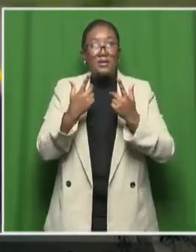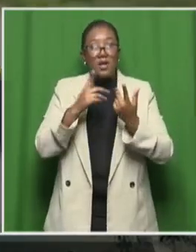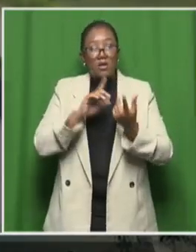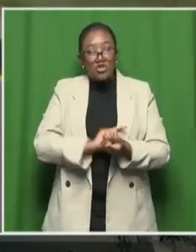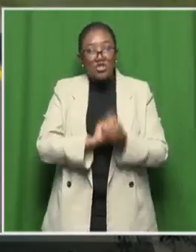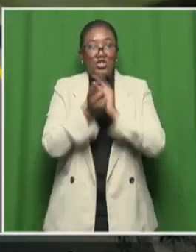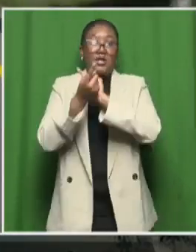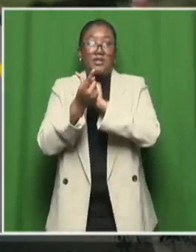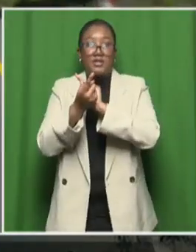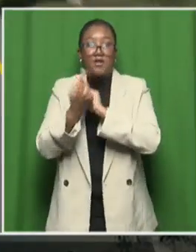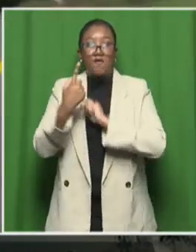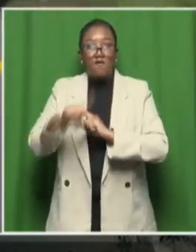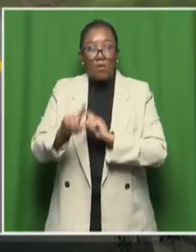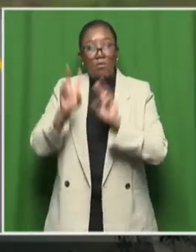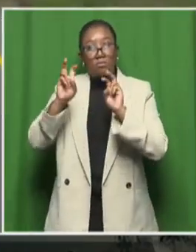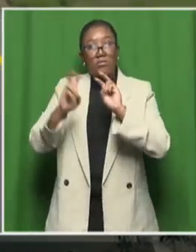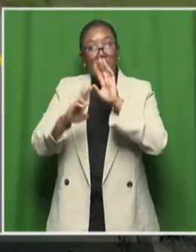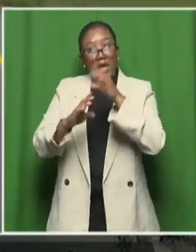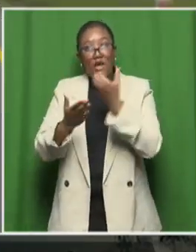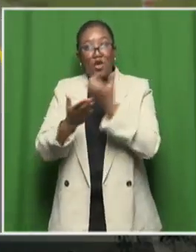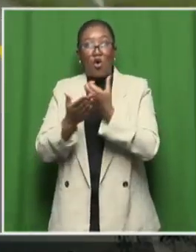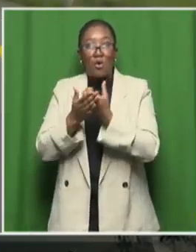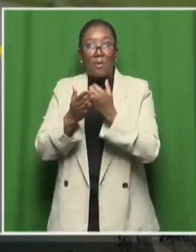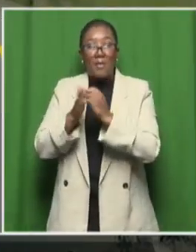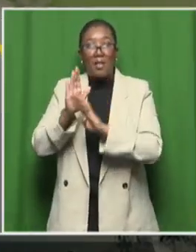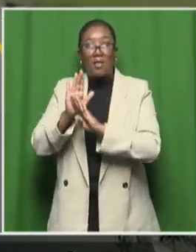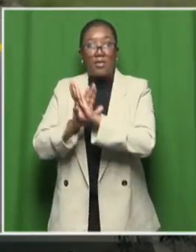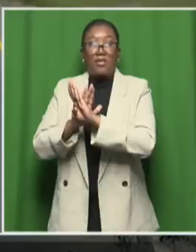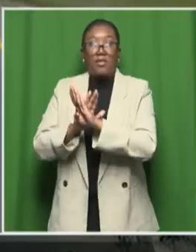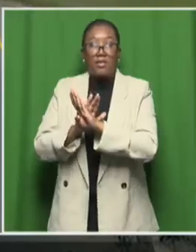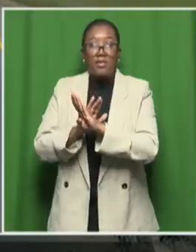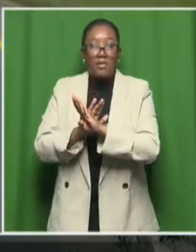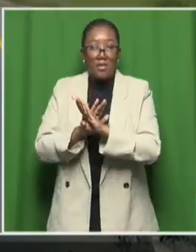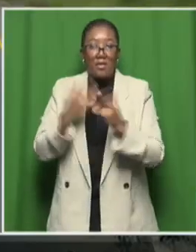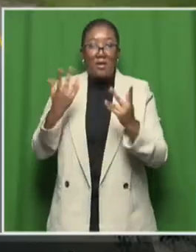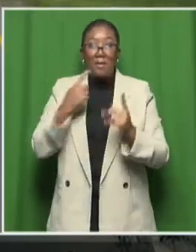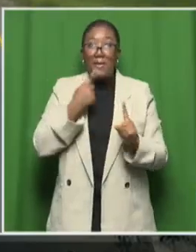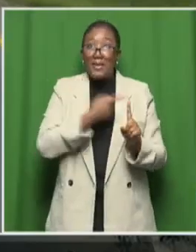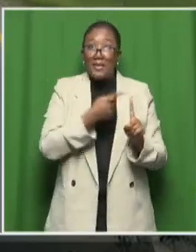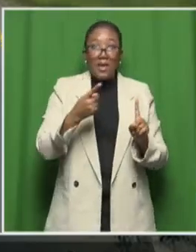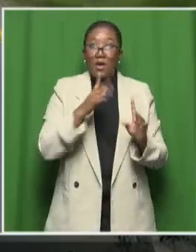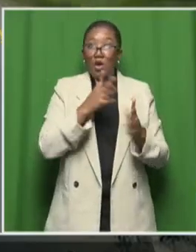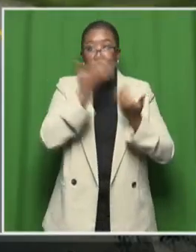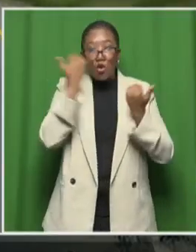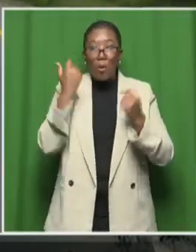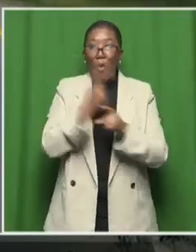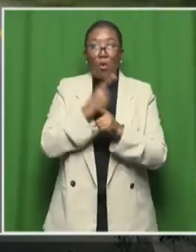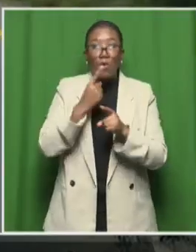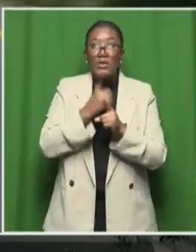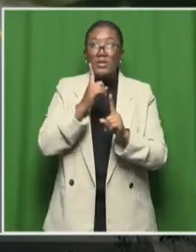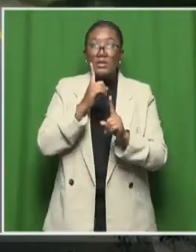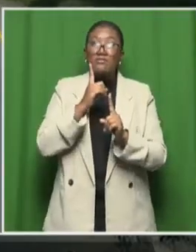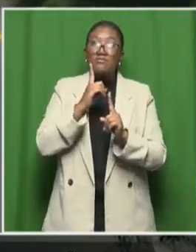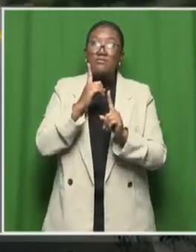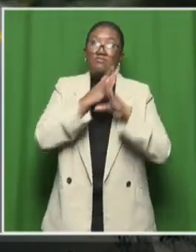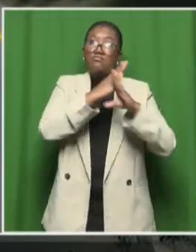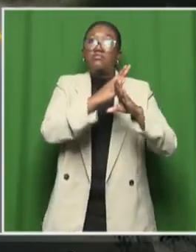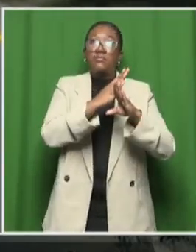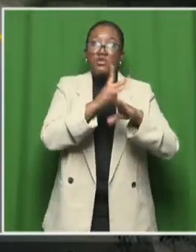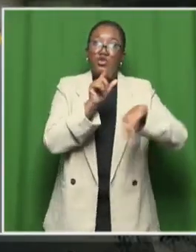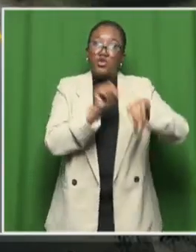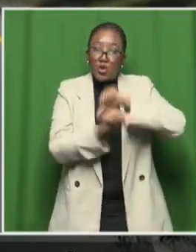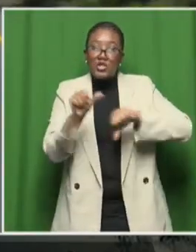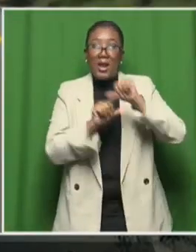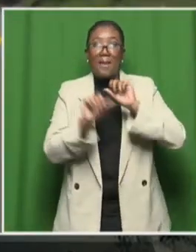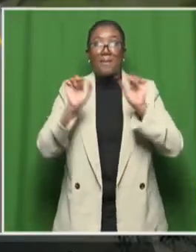in terms of economic perspective. Yes. And that is why people don't know he defended socialism, saying that people believe